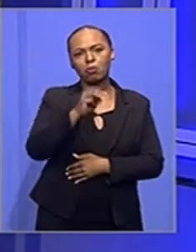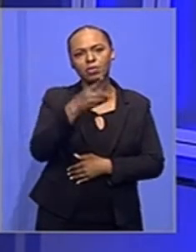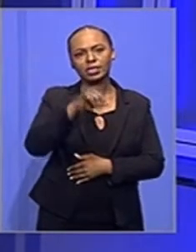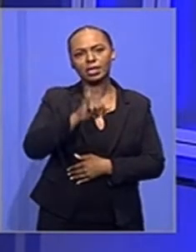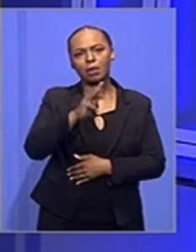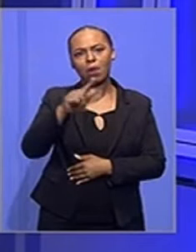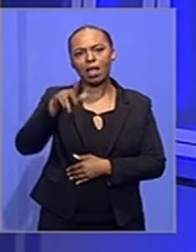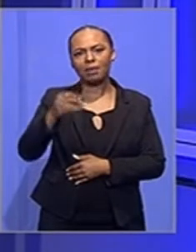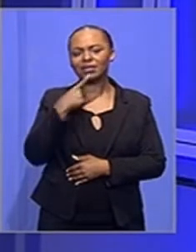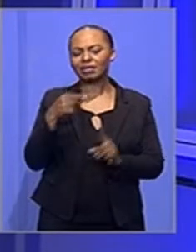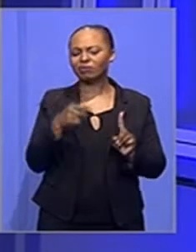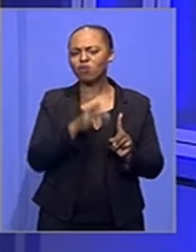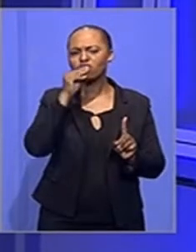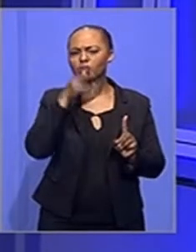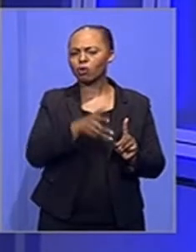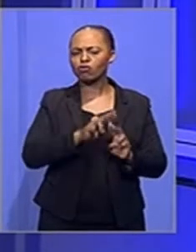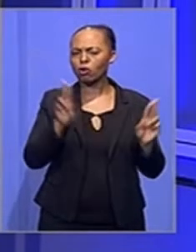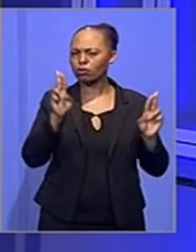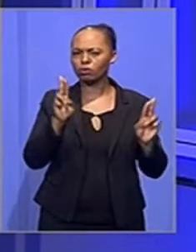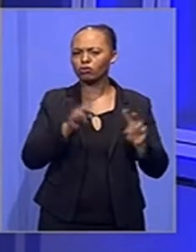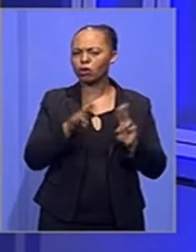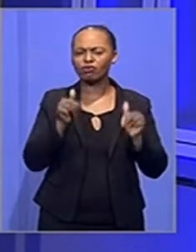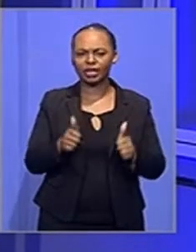ipelaeditše ka polelo yeo ya gagwe.